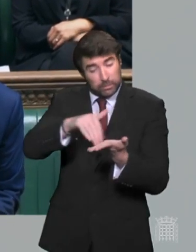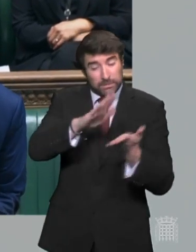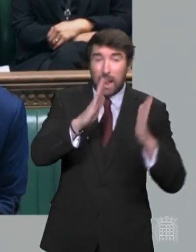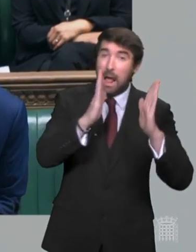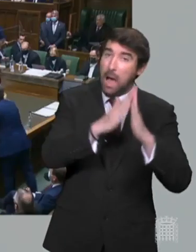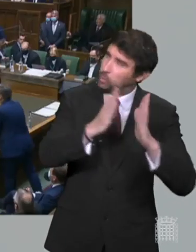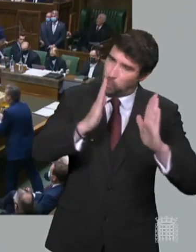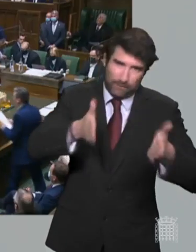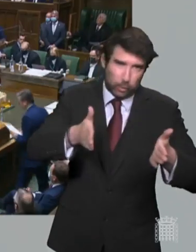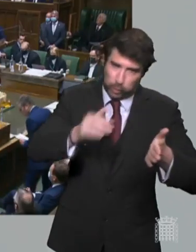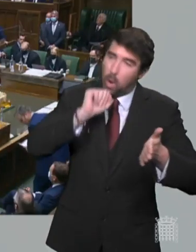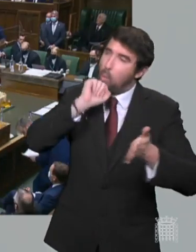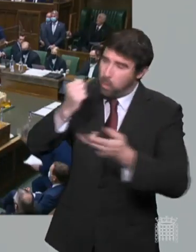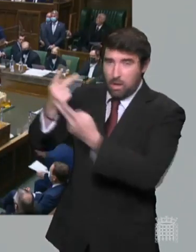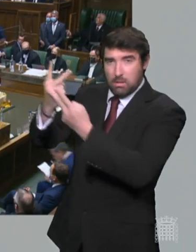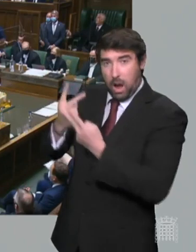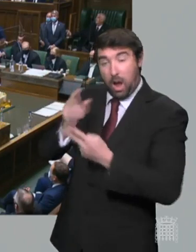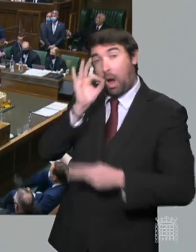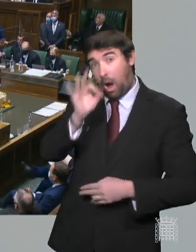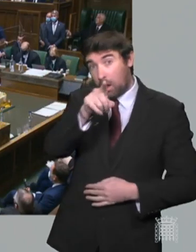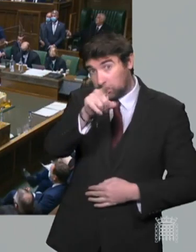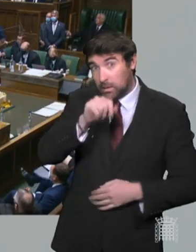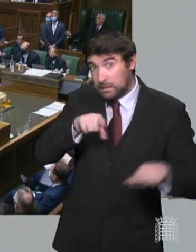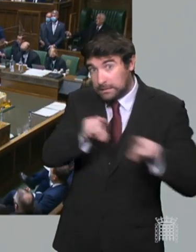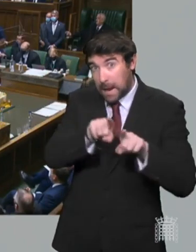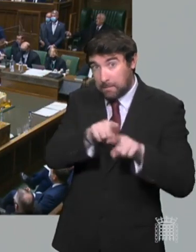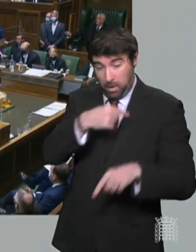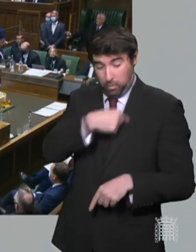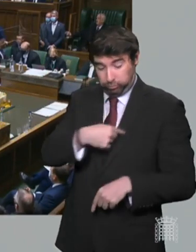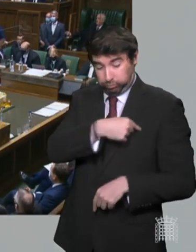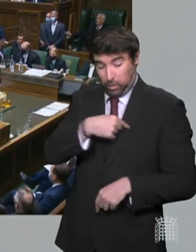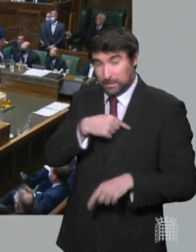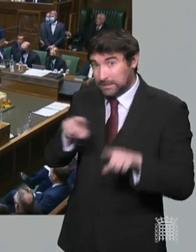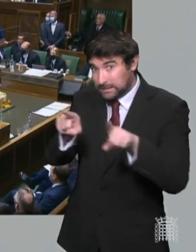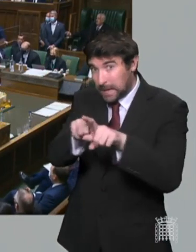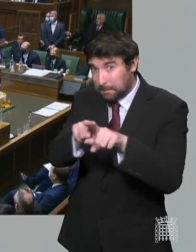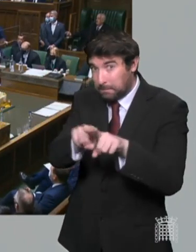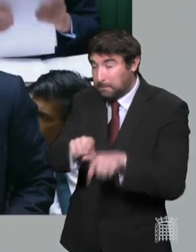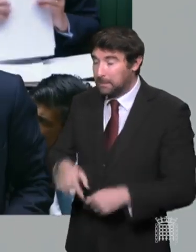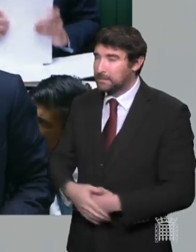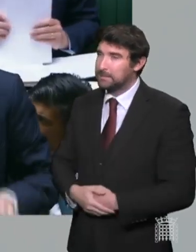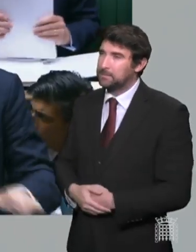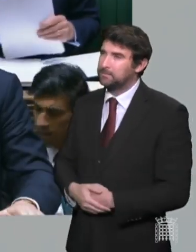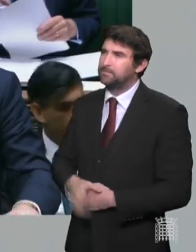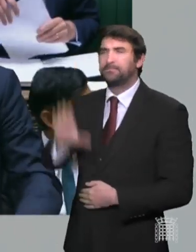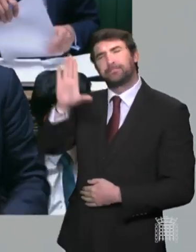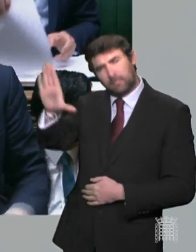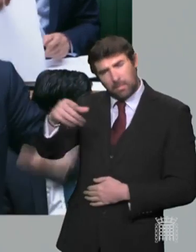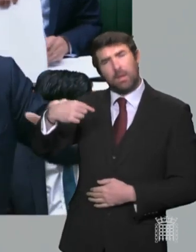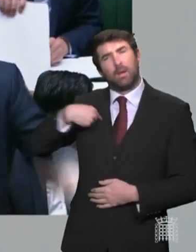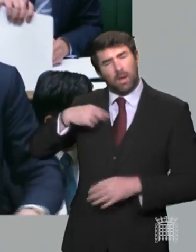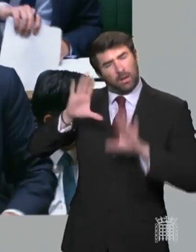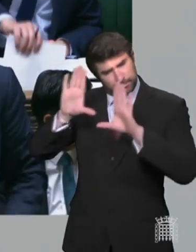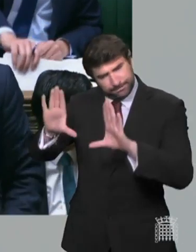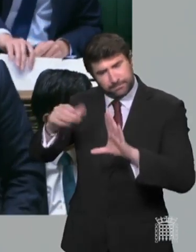still stand? Mr. Speaker, what this plan for health and social care does is deal,